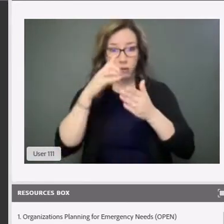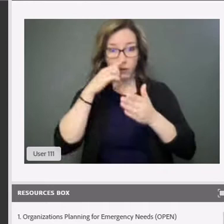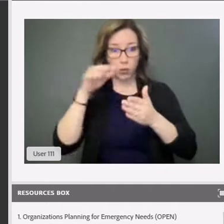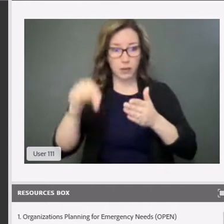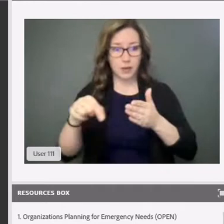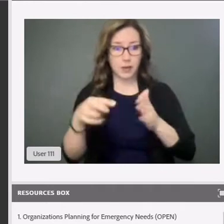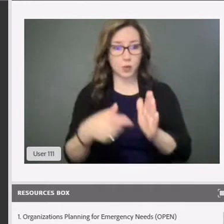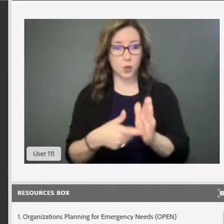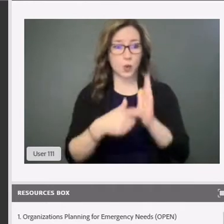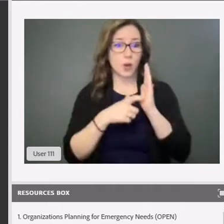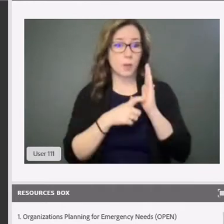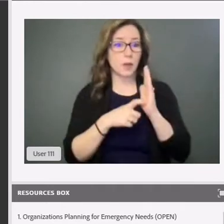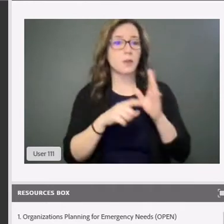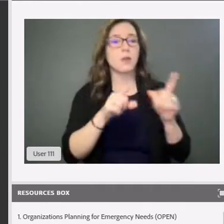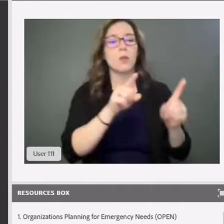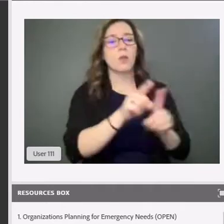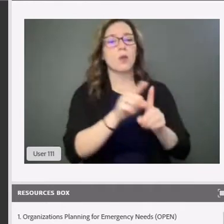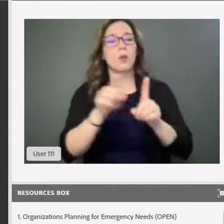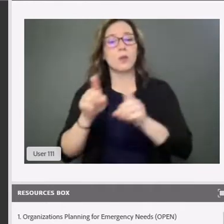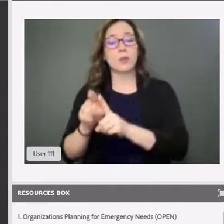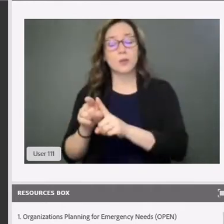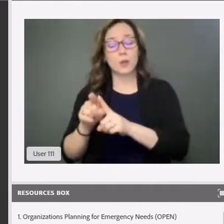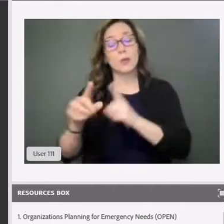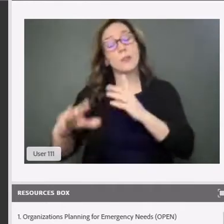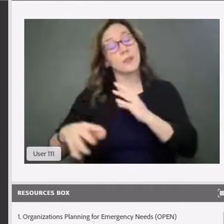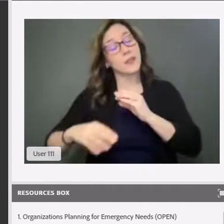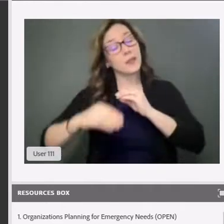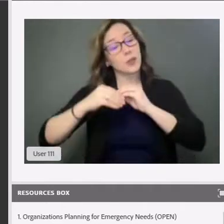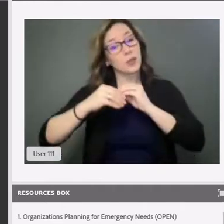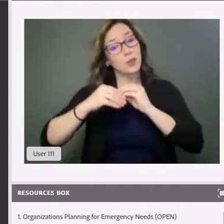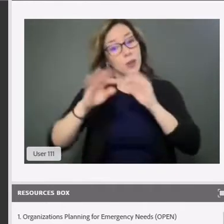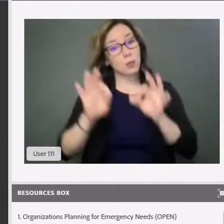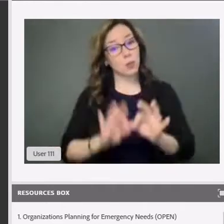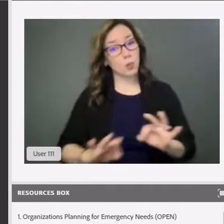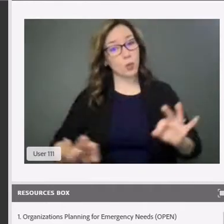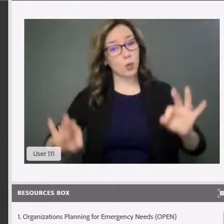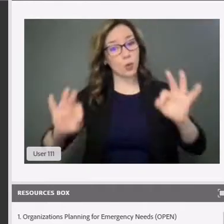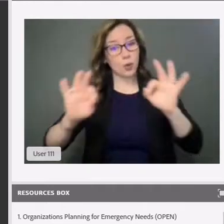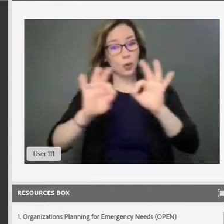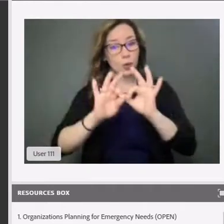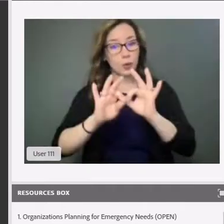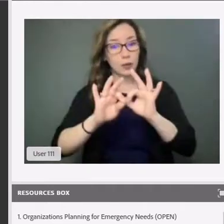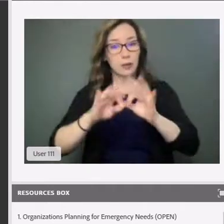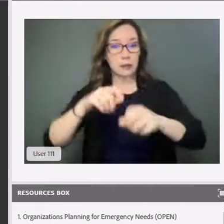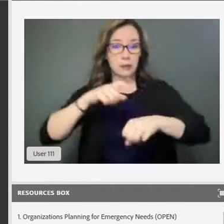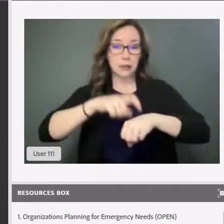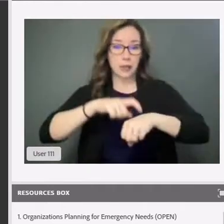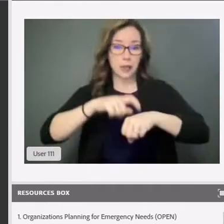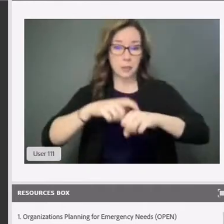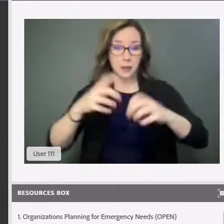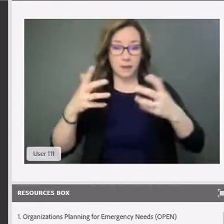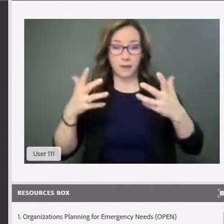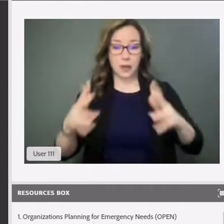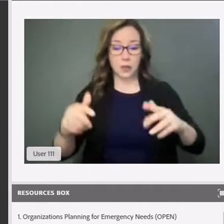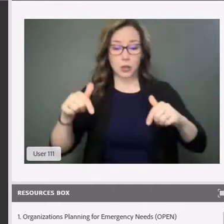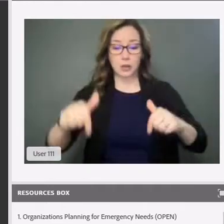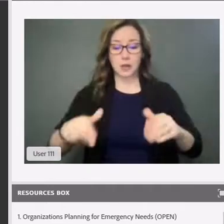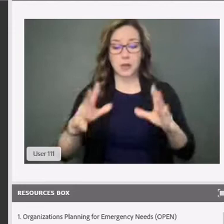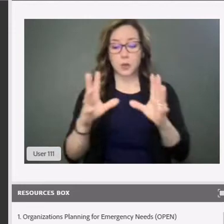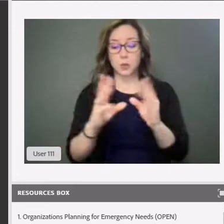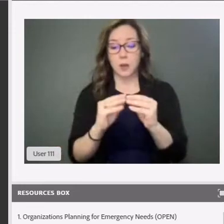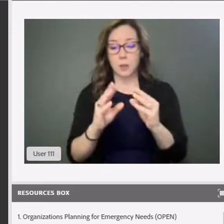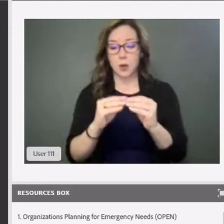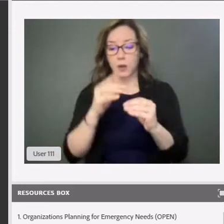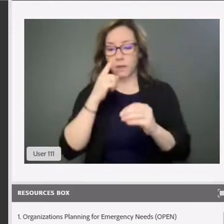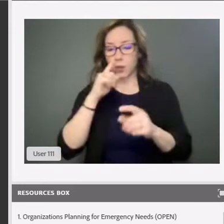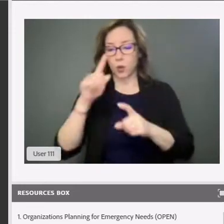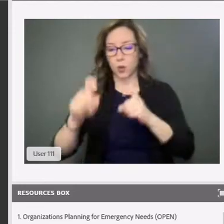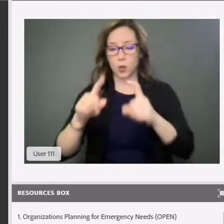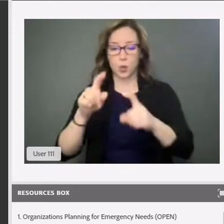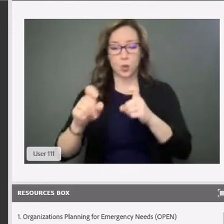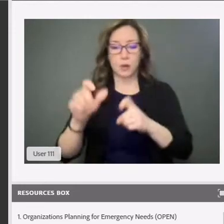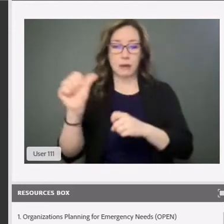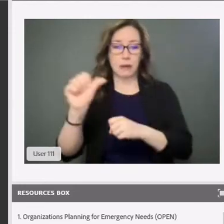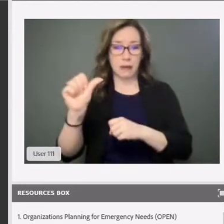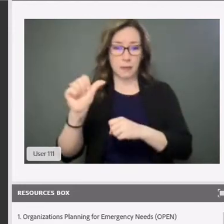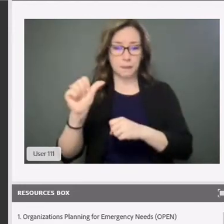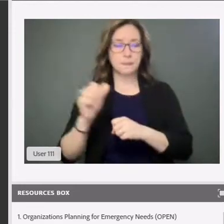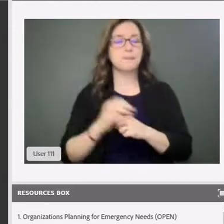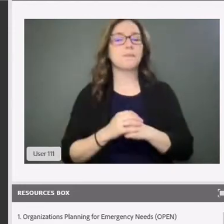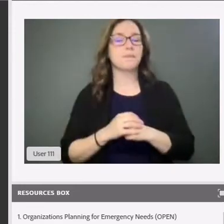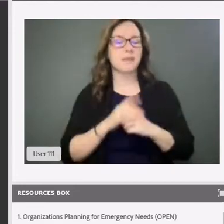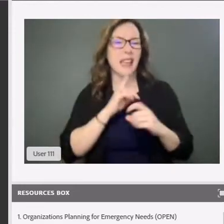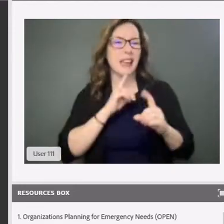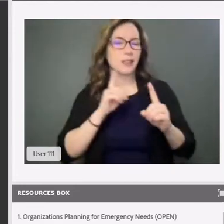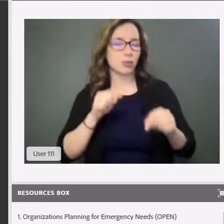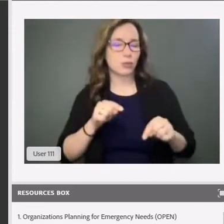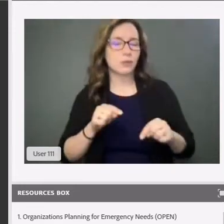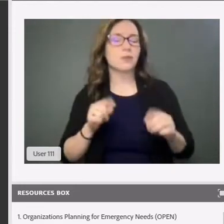requirements. Additionally, and perhaps most importantly, we will have time at the end of today's webinar for Q&A. For further support, and I